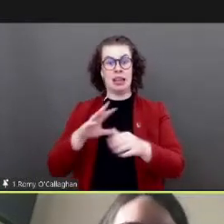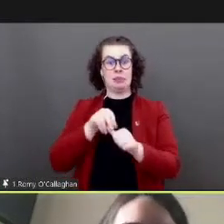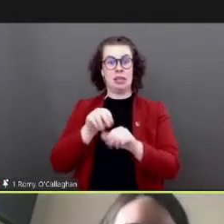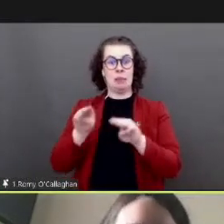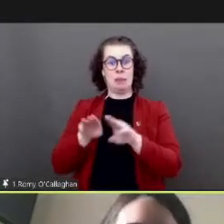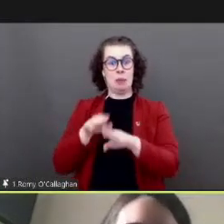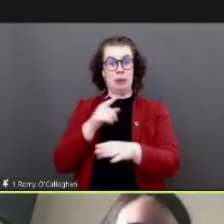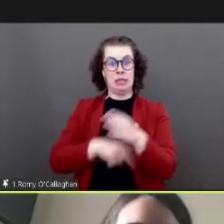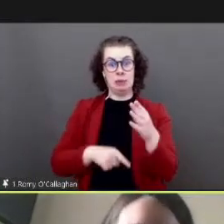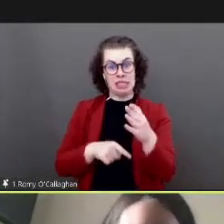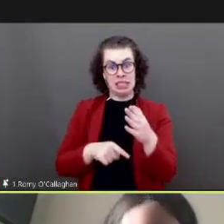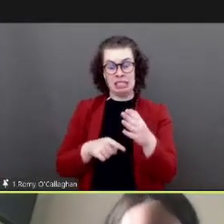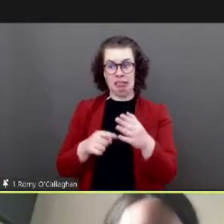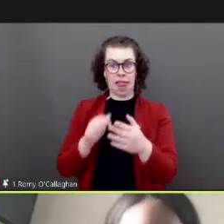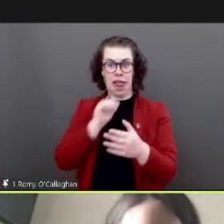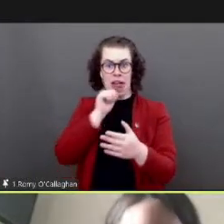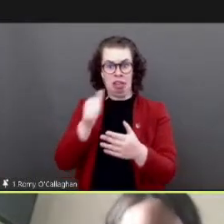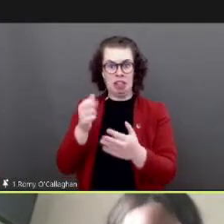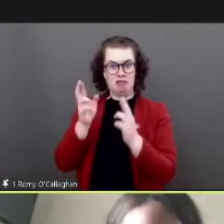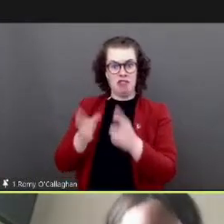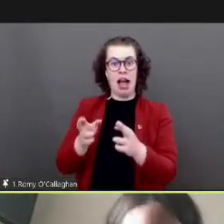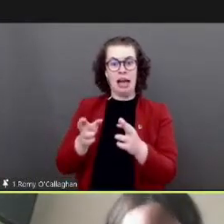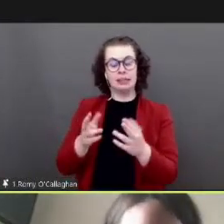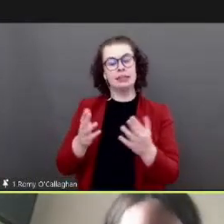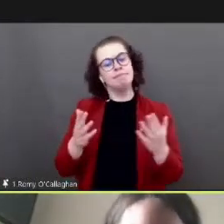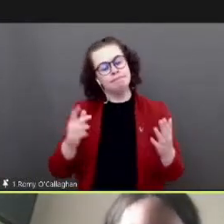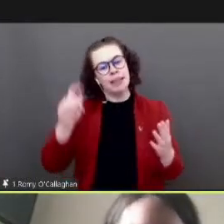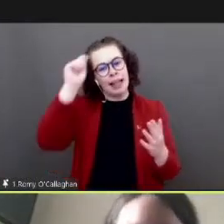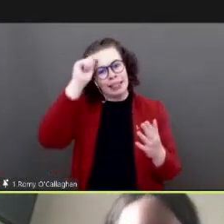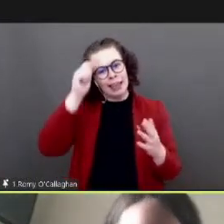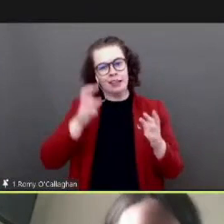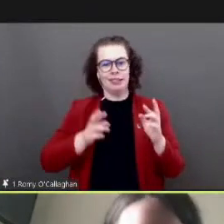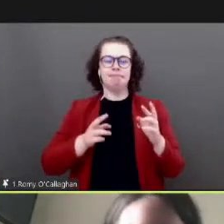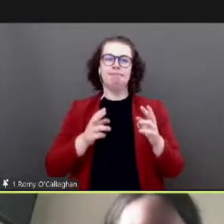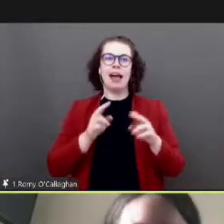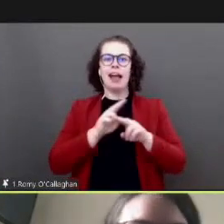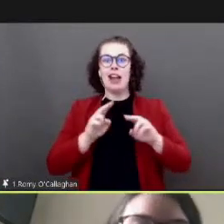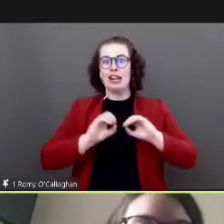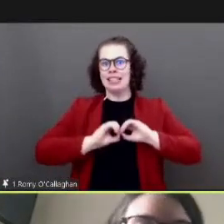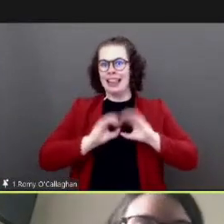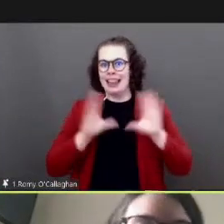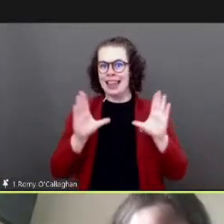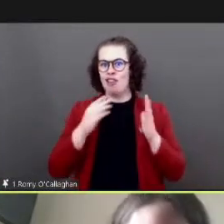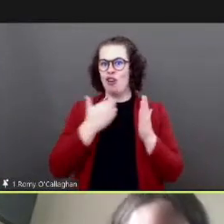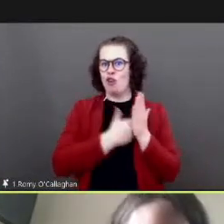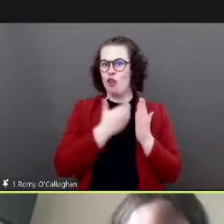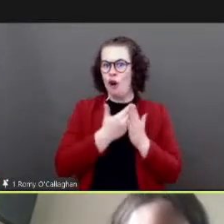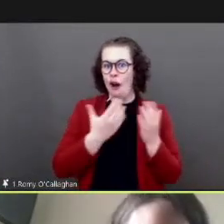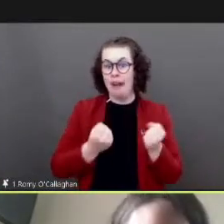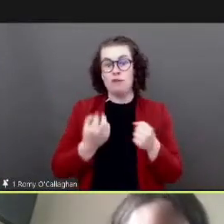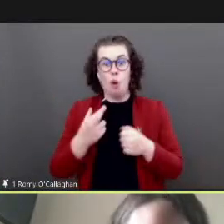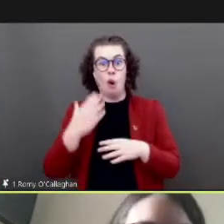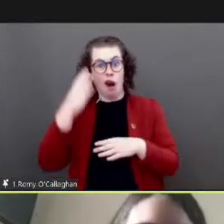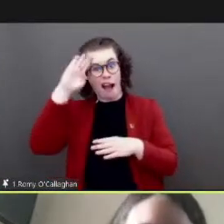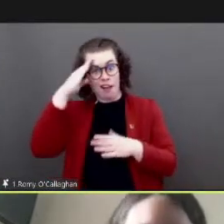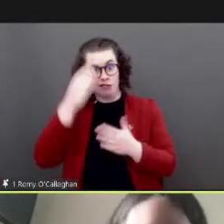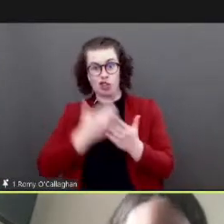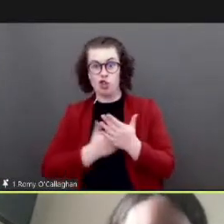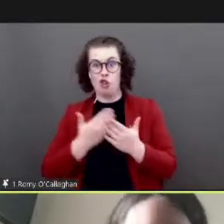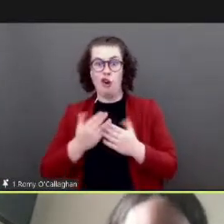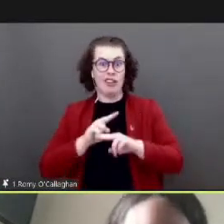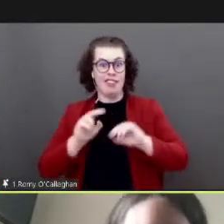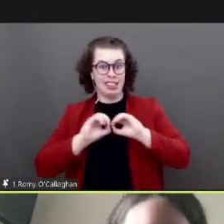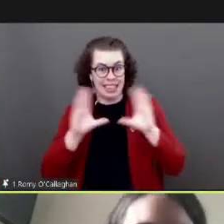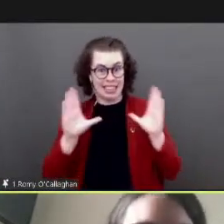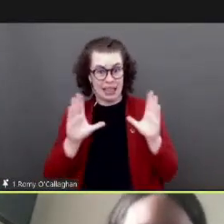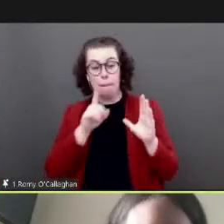that's not necessarily the most clearly laid out area of international human rights law or even domestic law. So there are quite a number